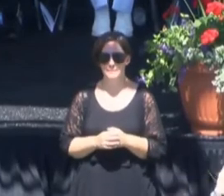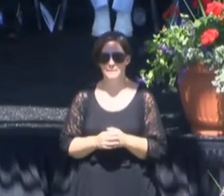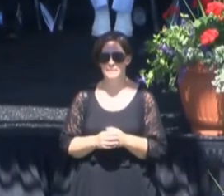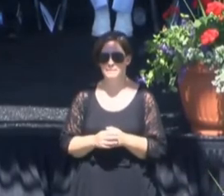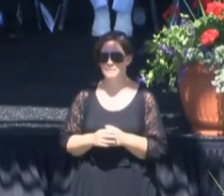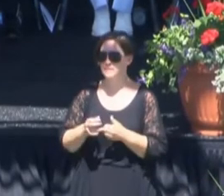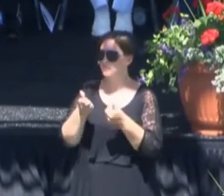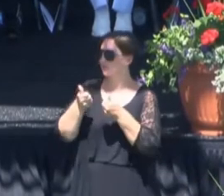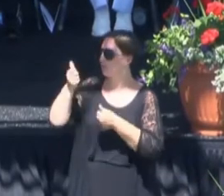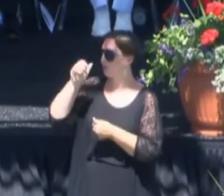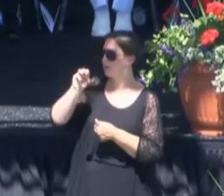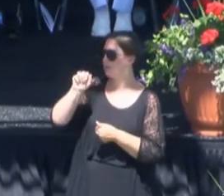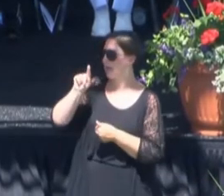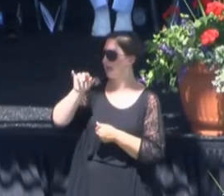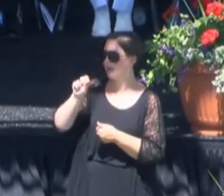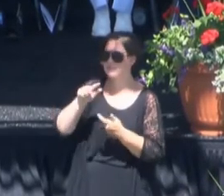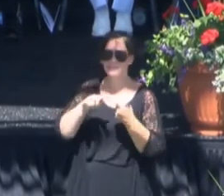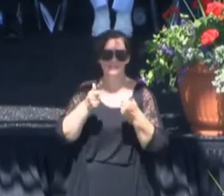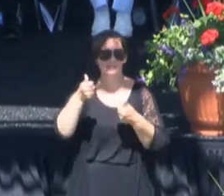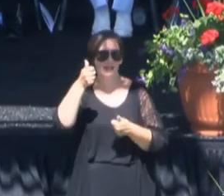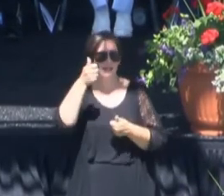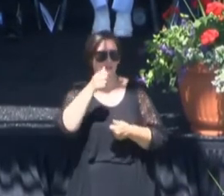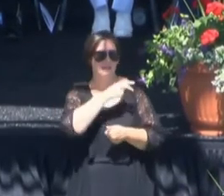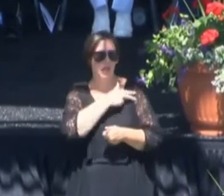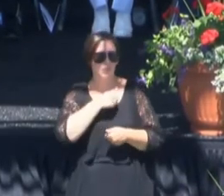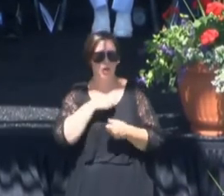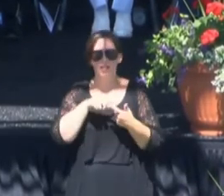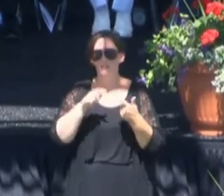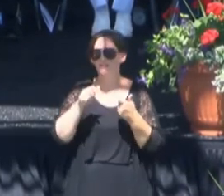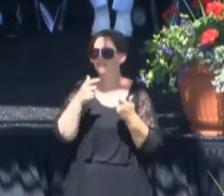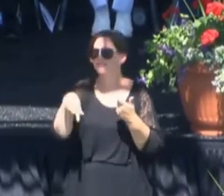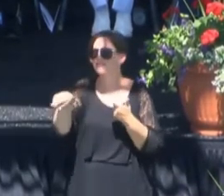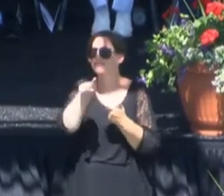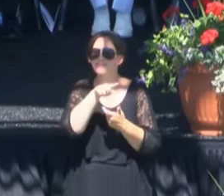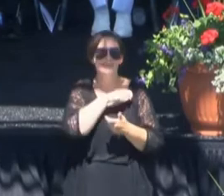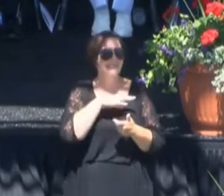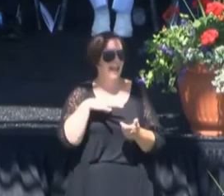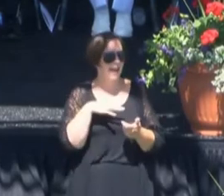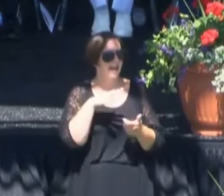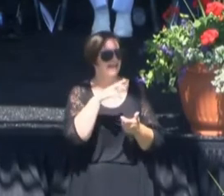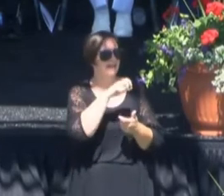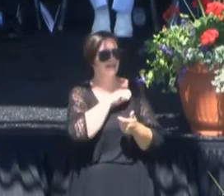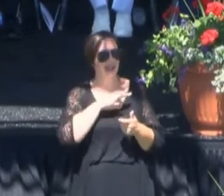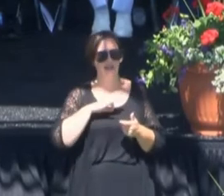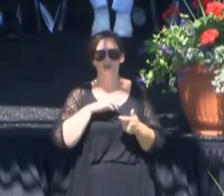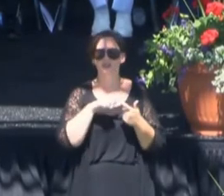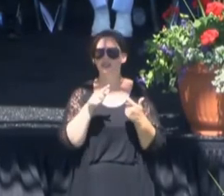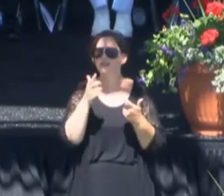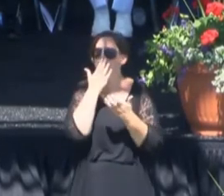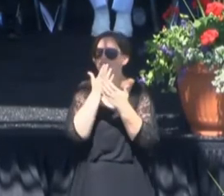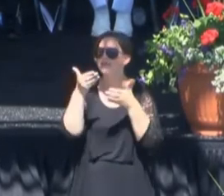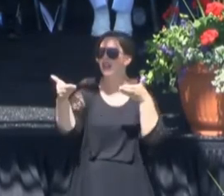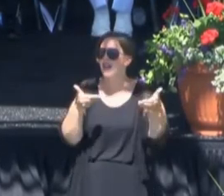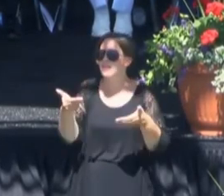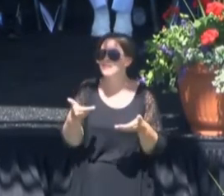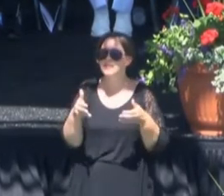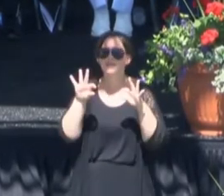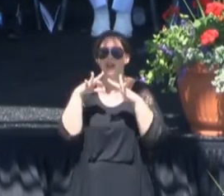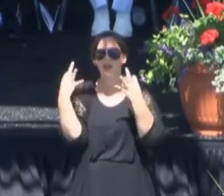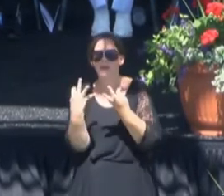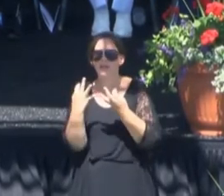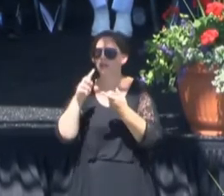Secretary Mattis, Admiral Busby, Admiral Hellis, esteemed faculty and staff, distinguished guests,